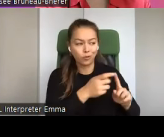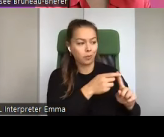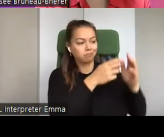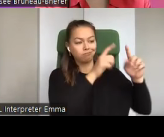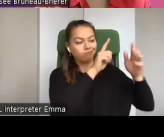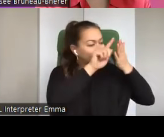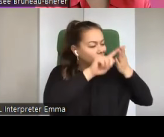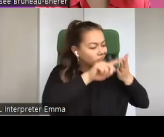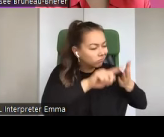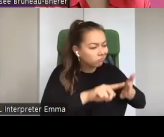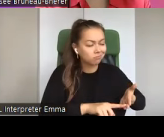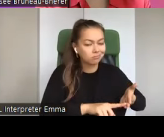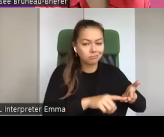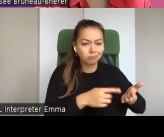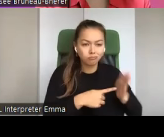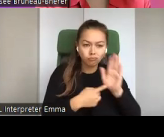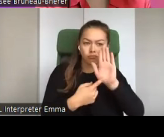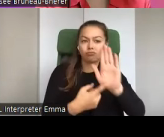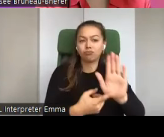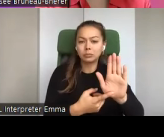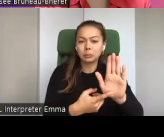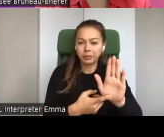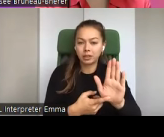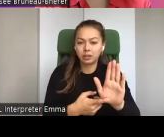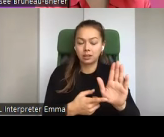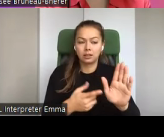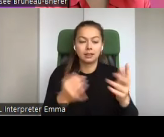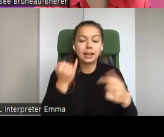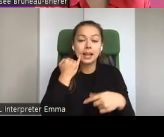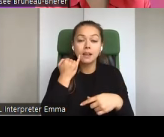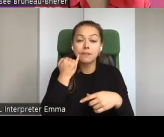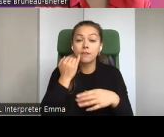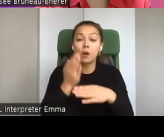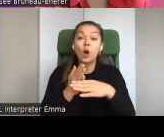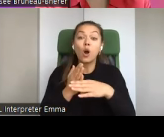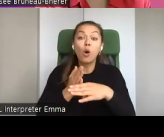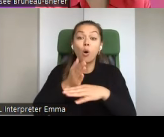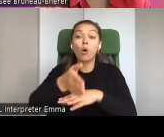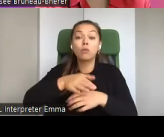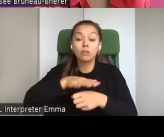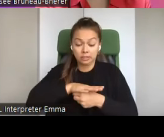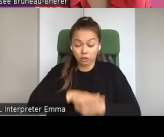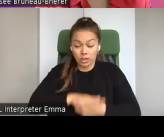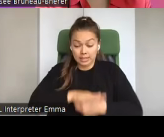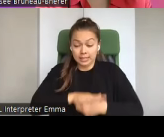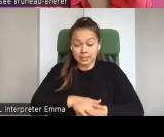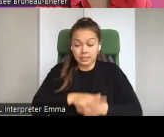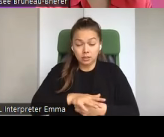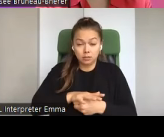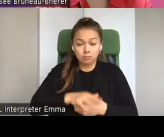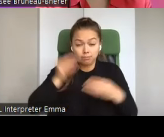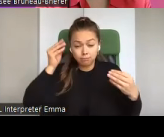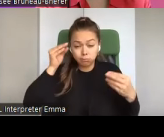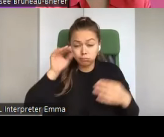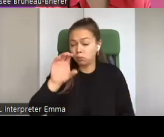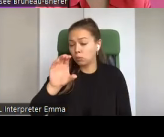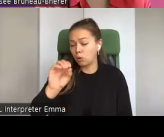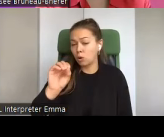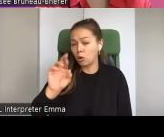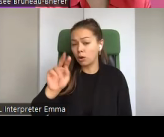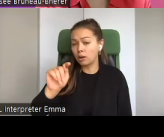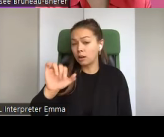toxic impact of the overproduction of stress hormones and how cortisol, you know, thankfully we have it